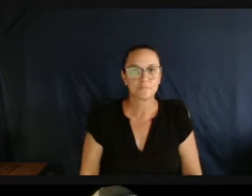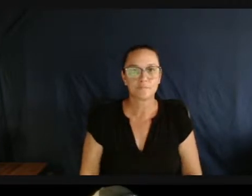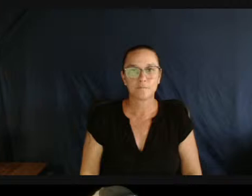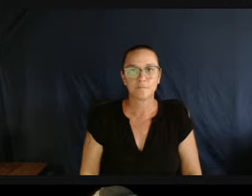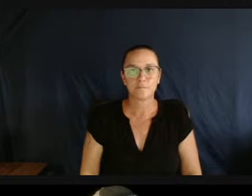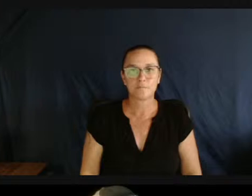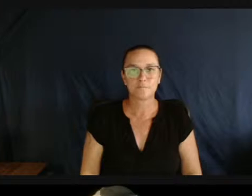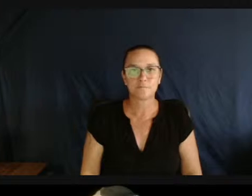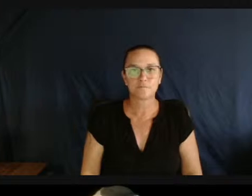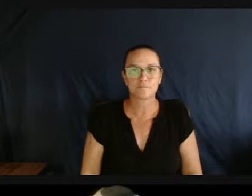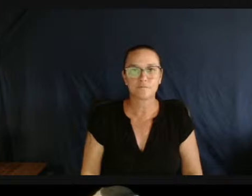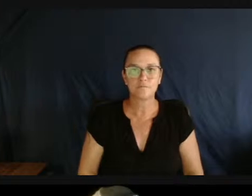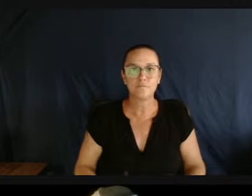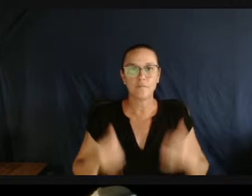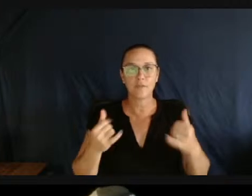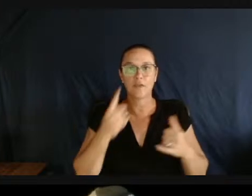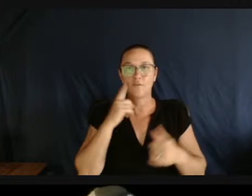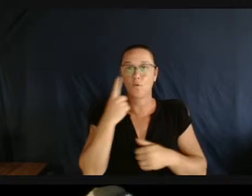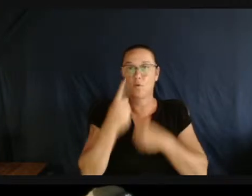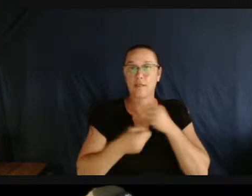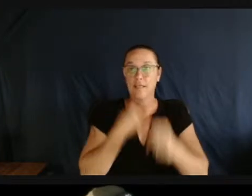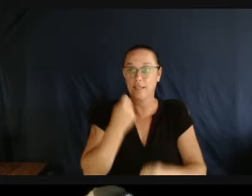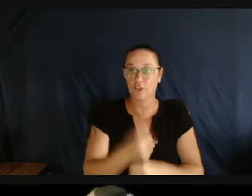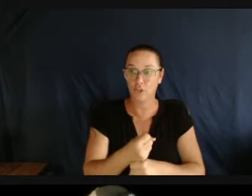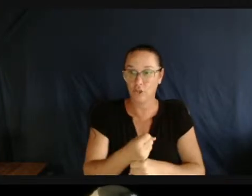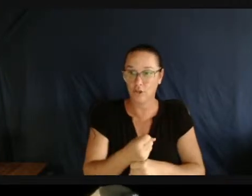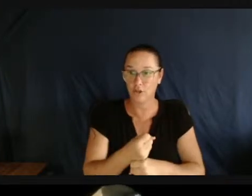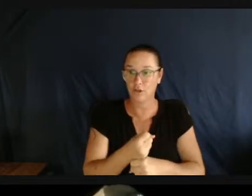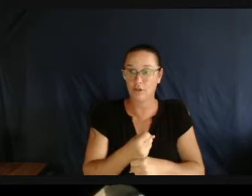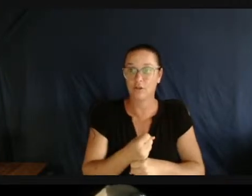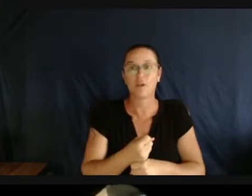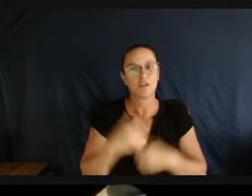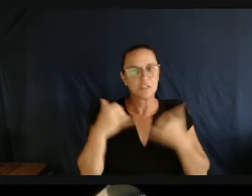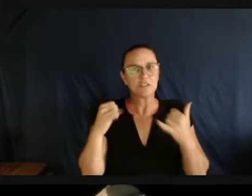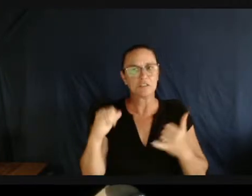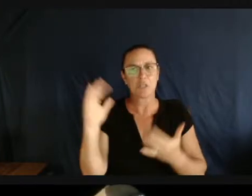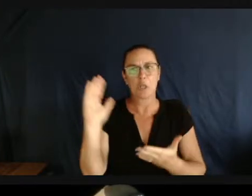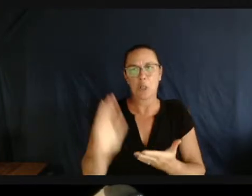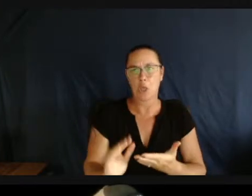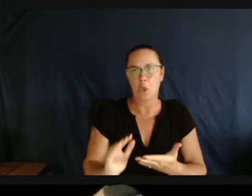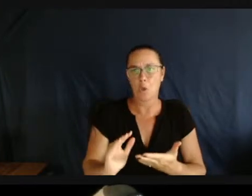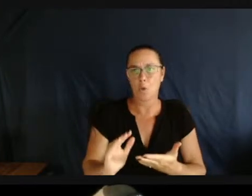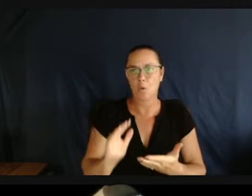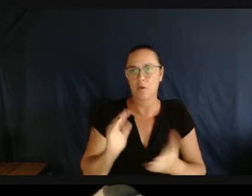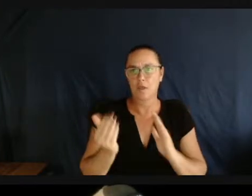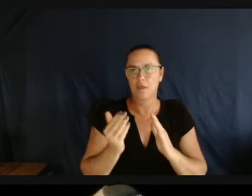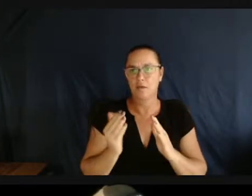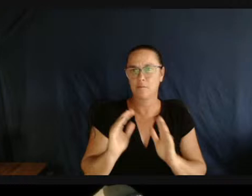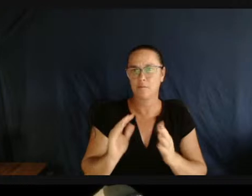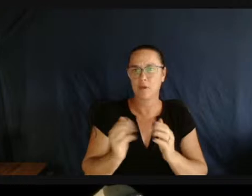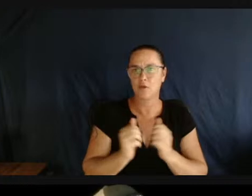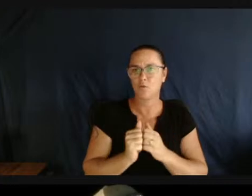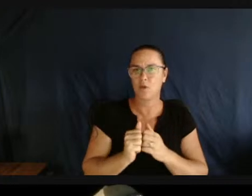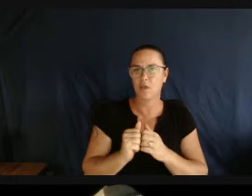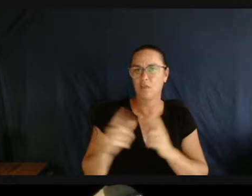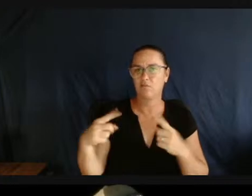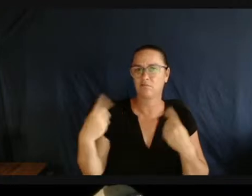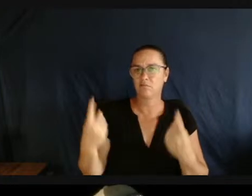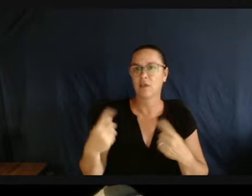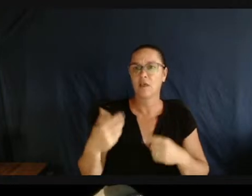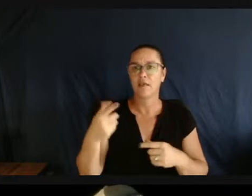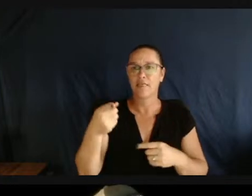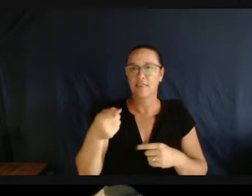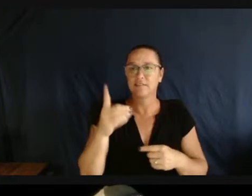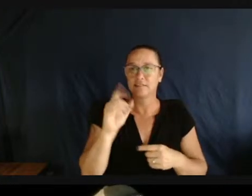Looking now over the last year, earthquakes per week, you can see we're still fairly low. That's normal since our December onset of eruption there. So